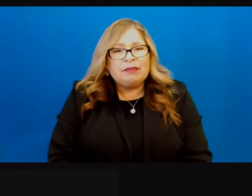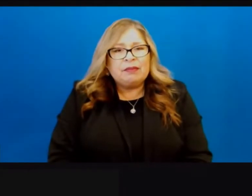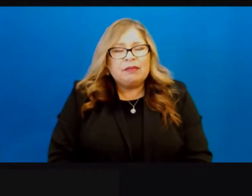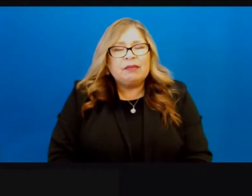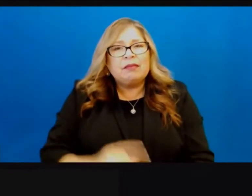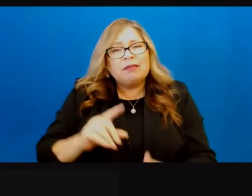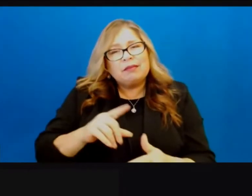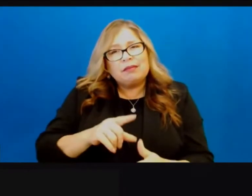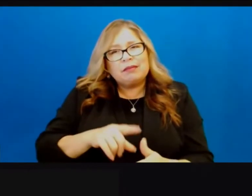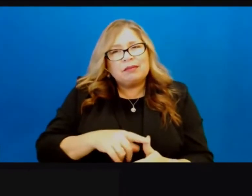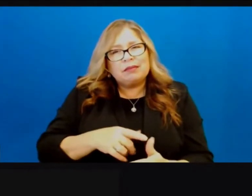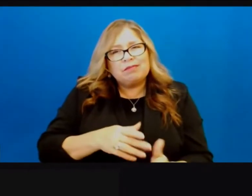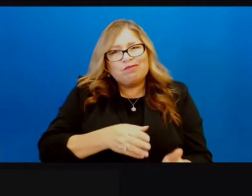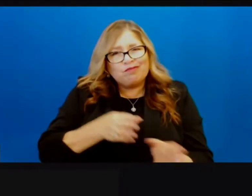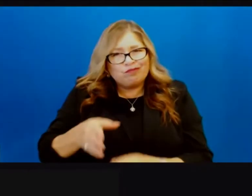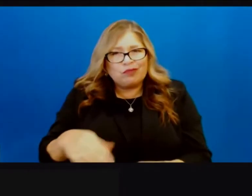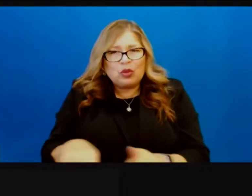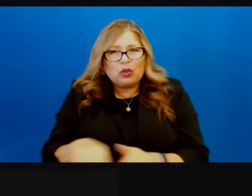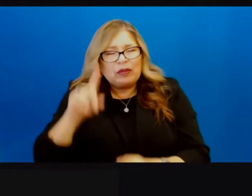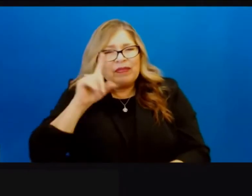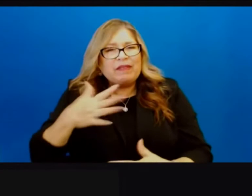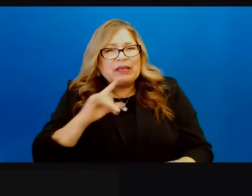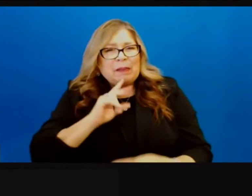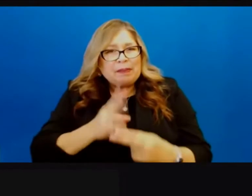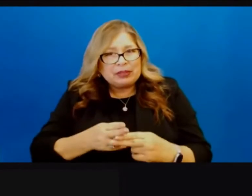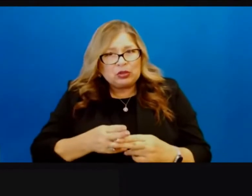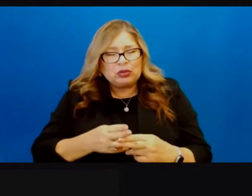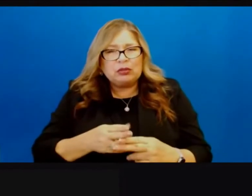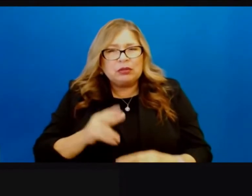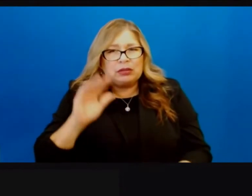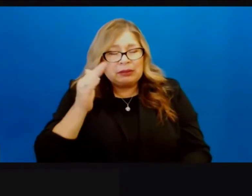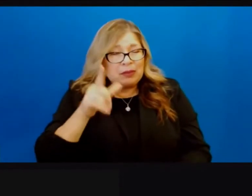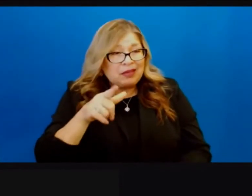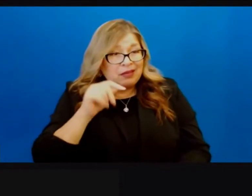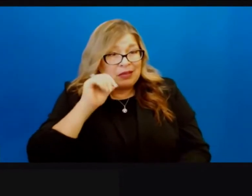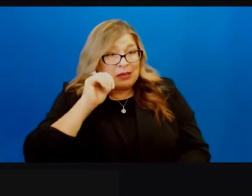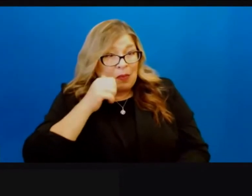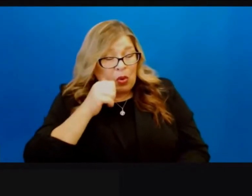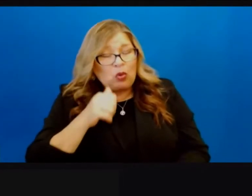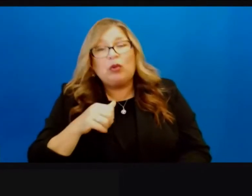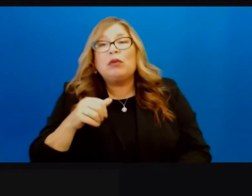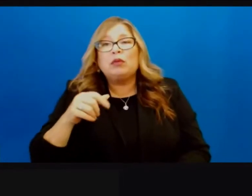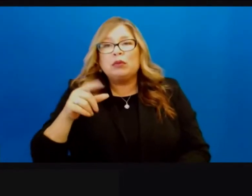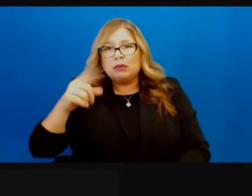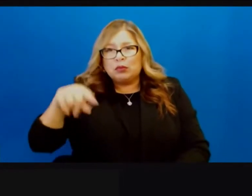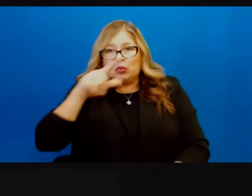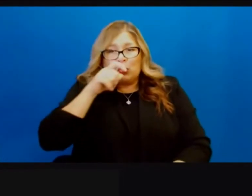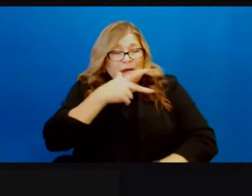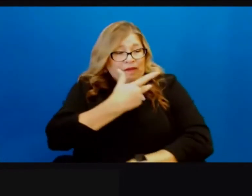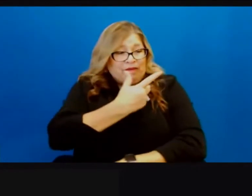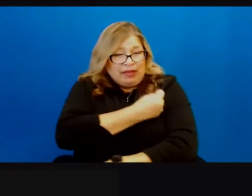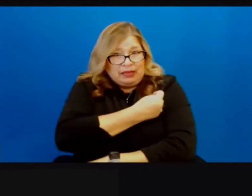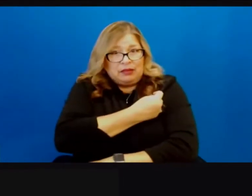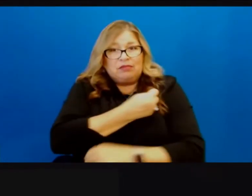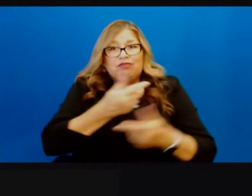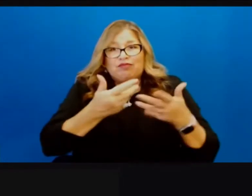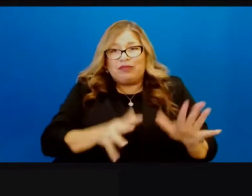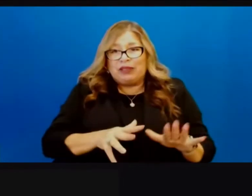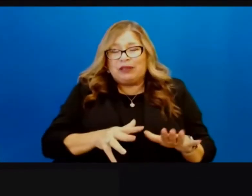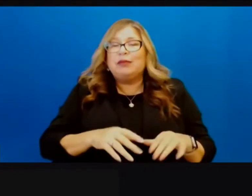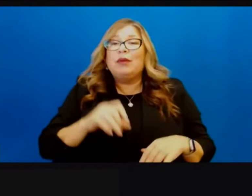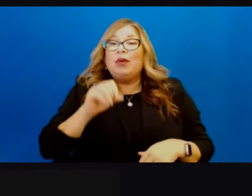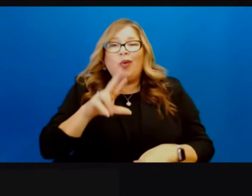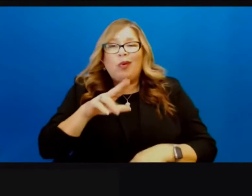mentioned earlier, so tomorrow, vaccinated or unvaccinated, the mask